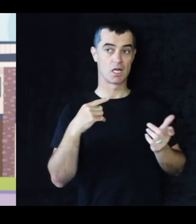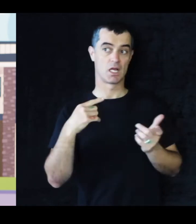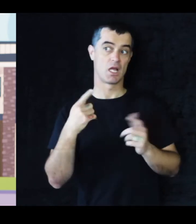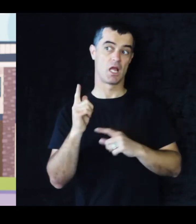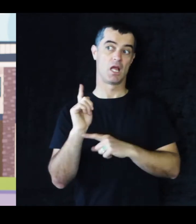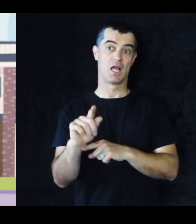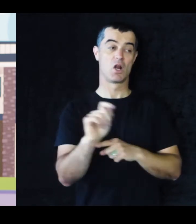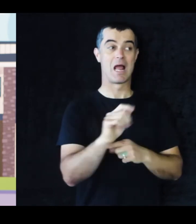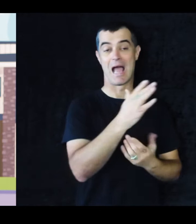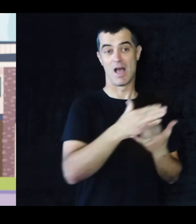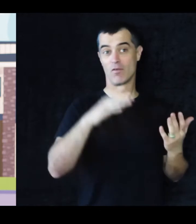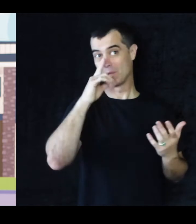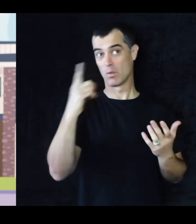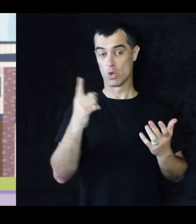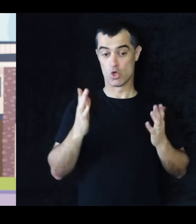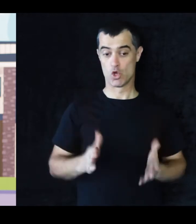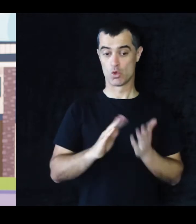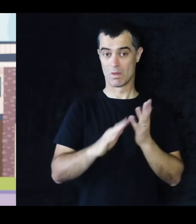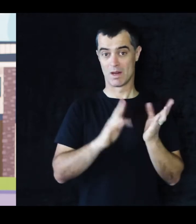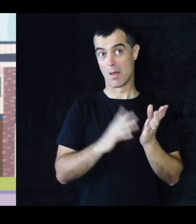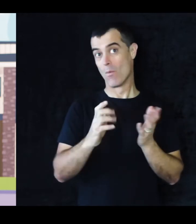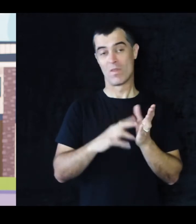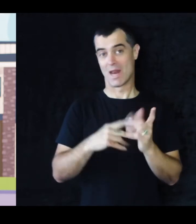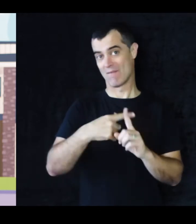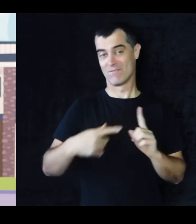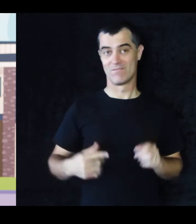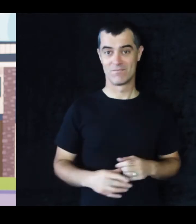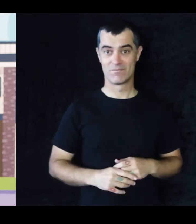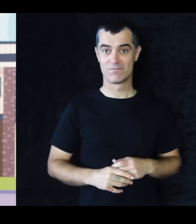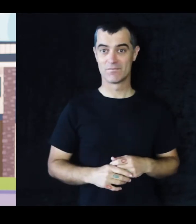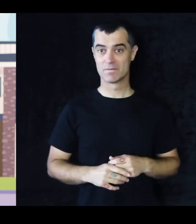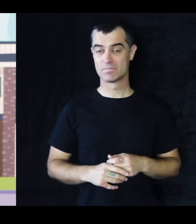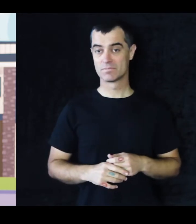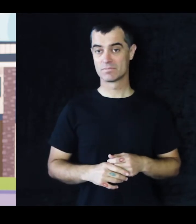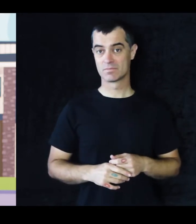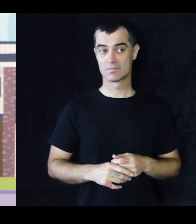like deliberately go around ignoring half of humanity, more than half.